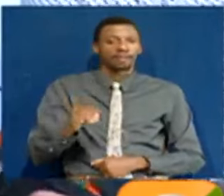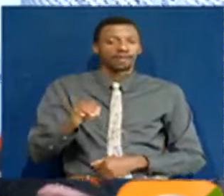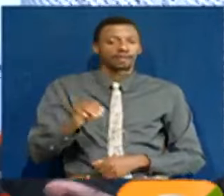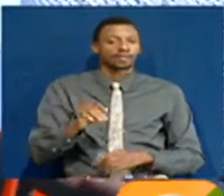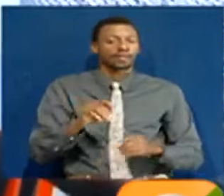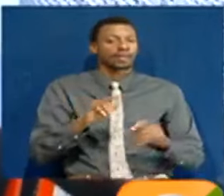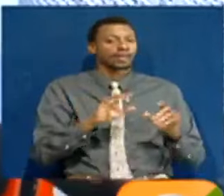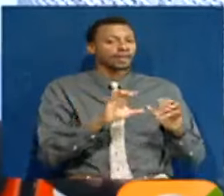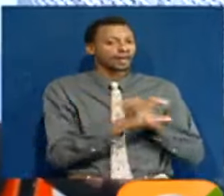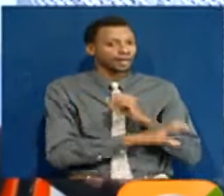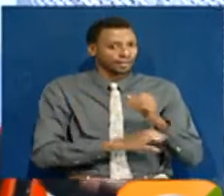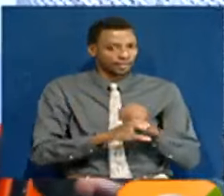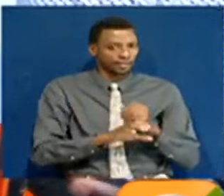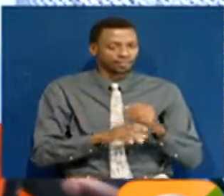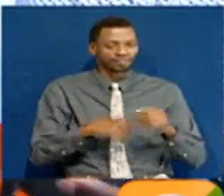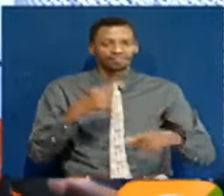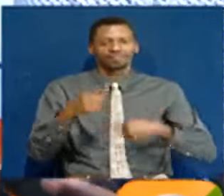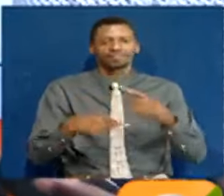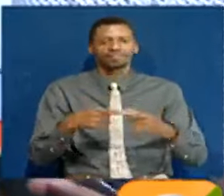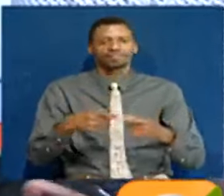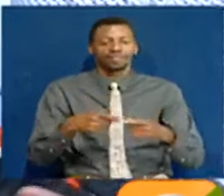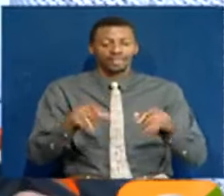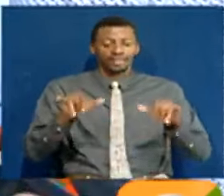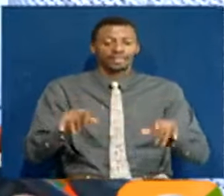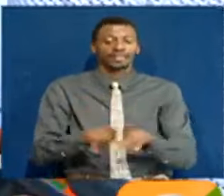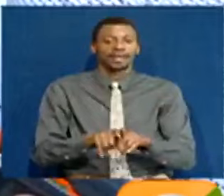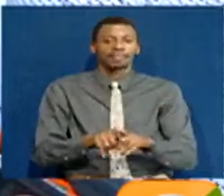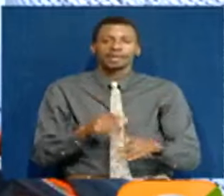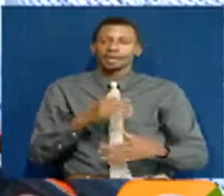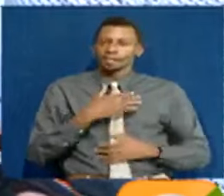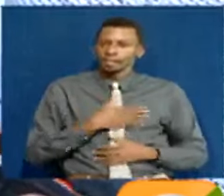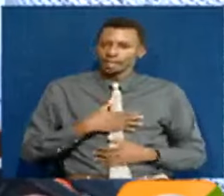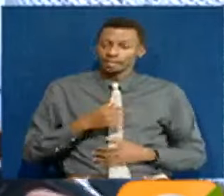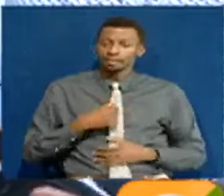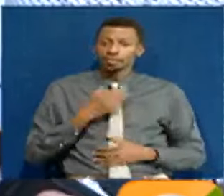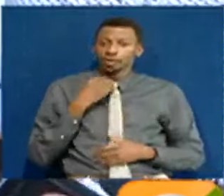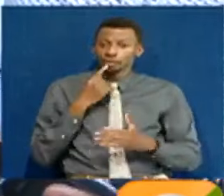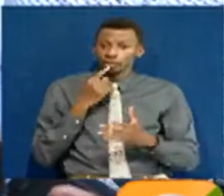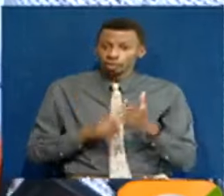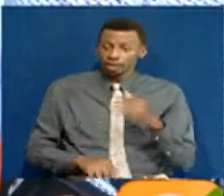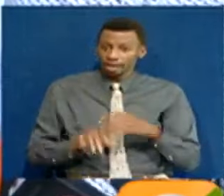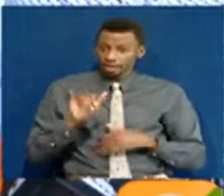matter. So please, I would like to say that that is a matter